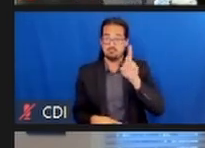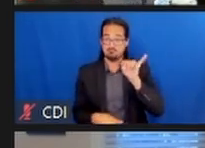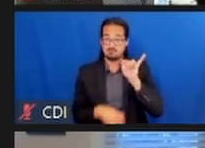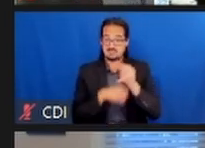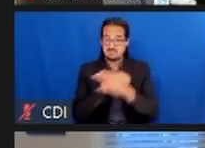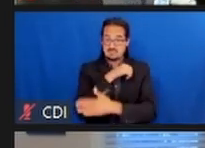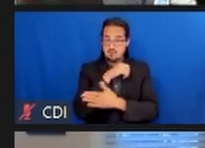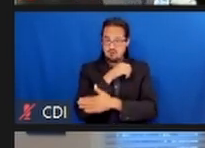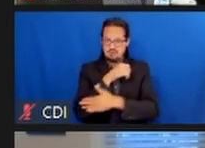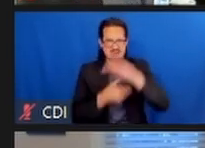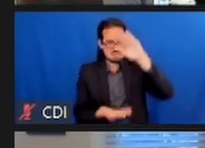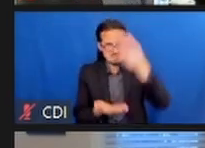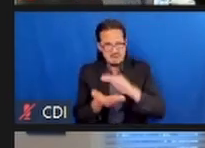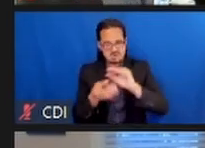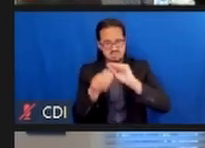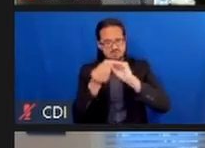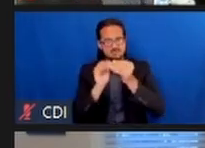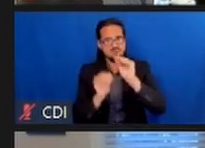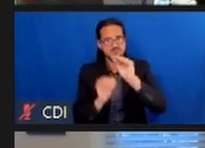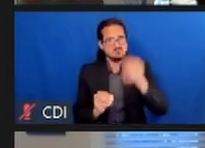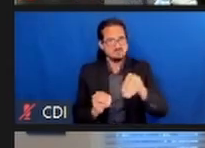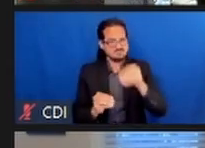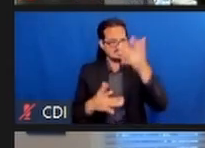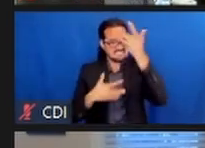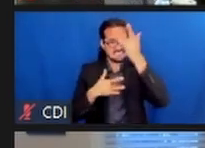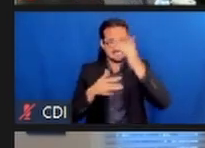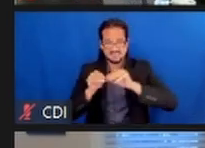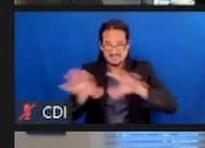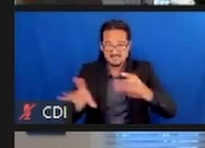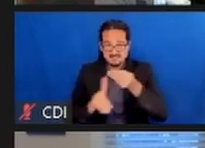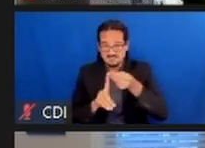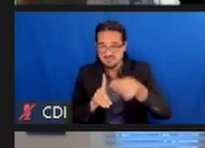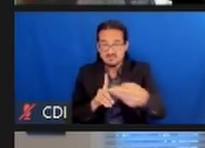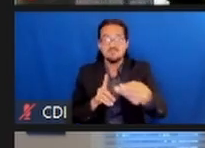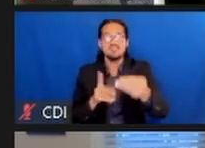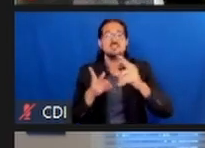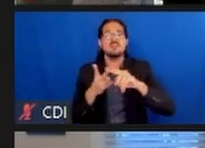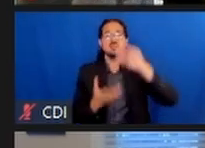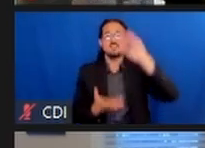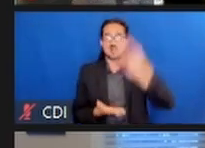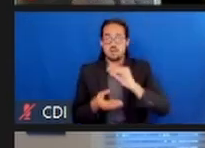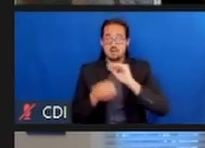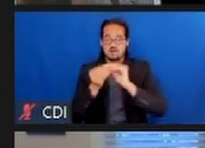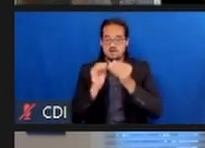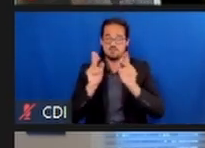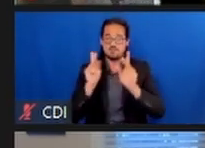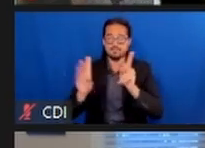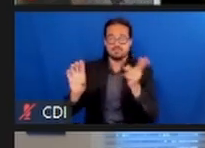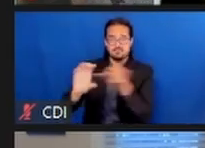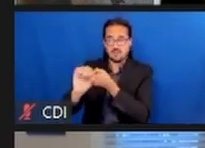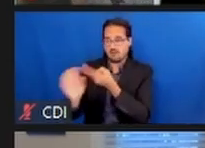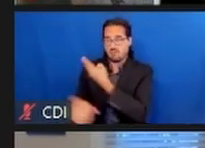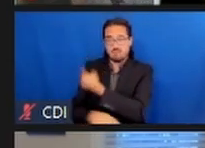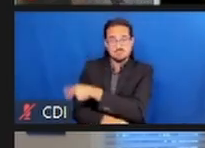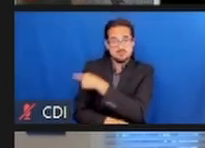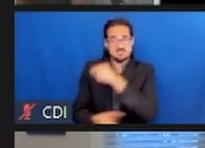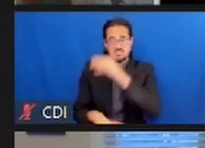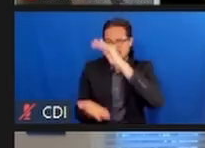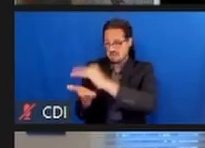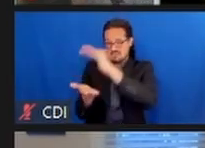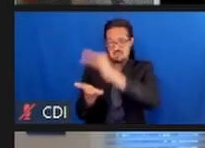hospitalizations, and fewer deaths. And now getting your vaccines has turned the corner, making Marin a leader in the state and the